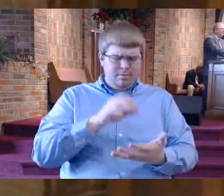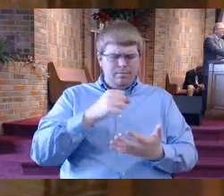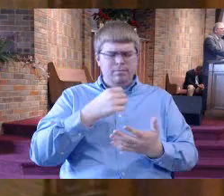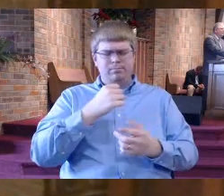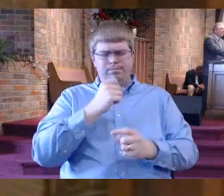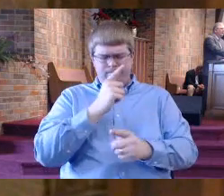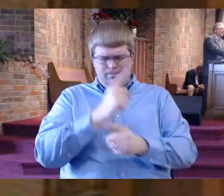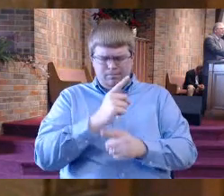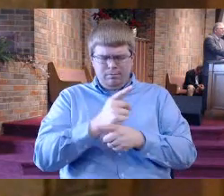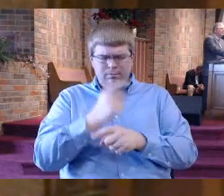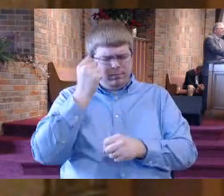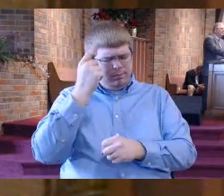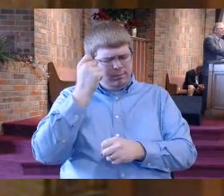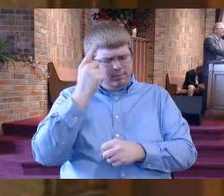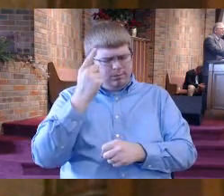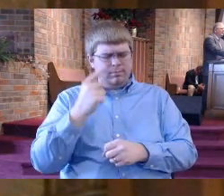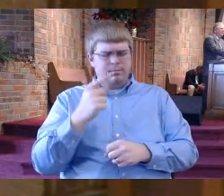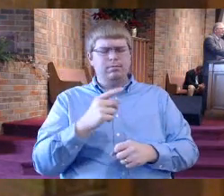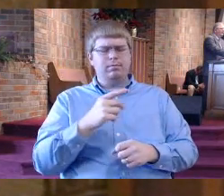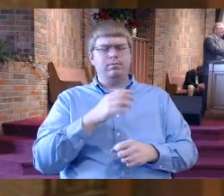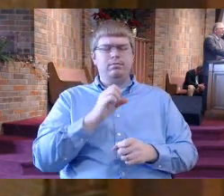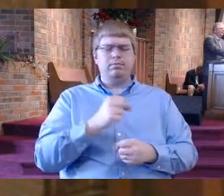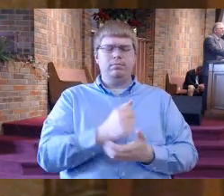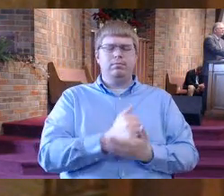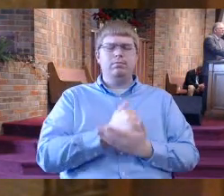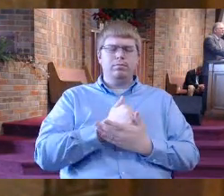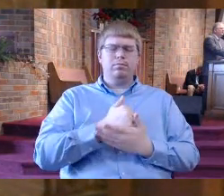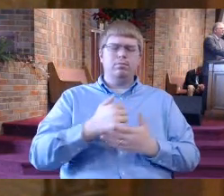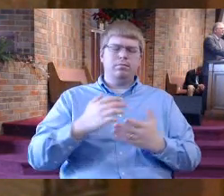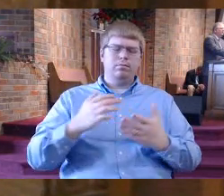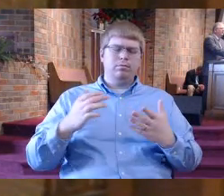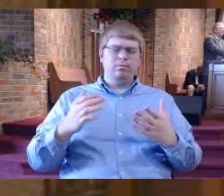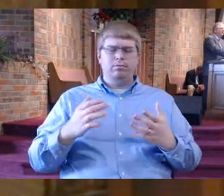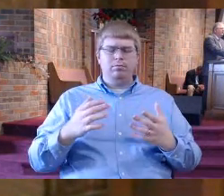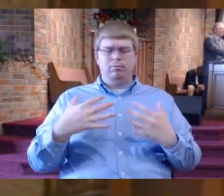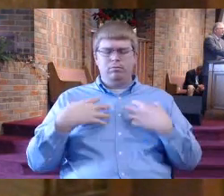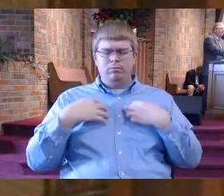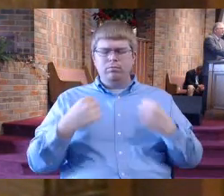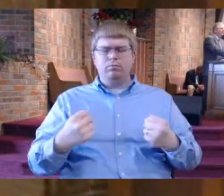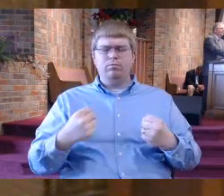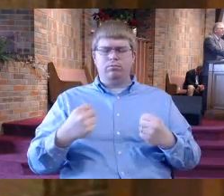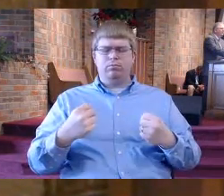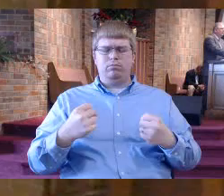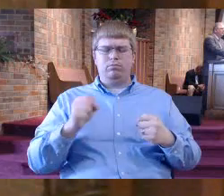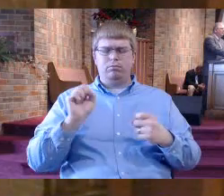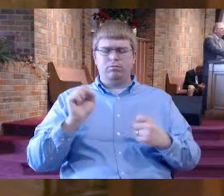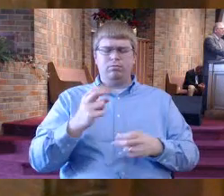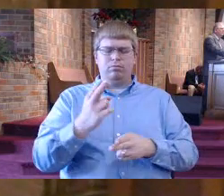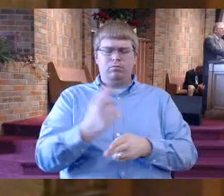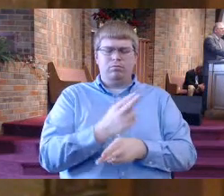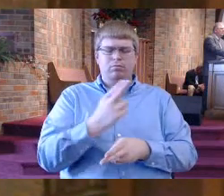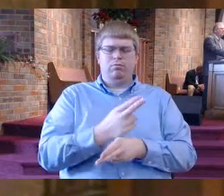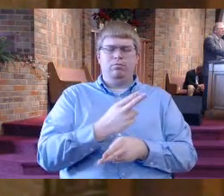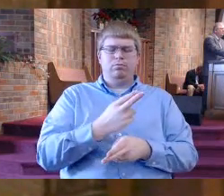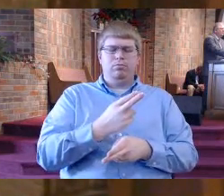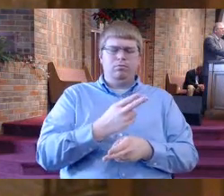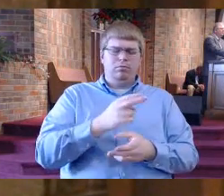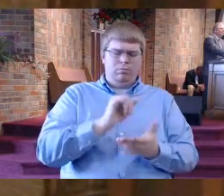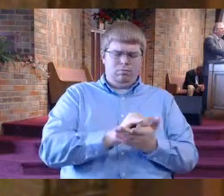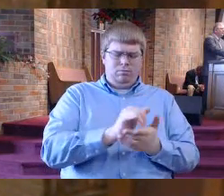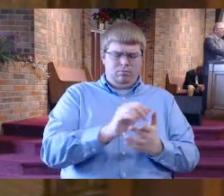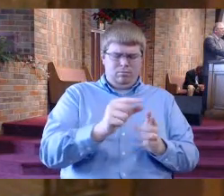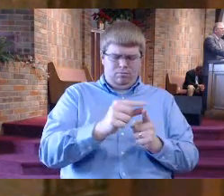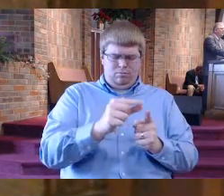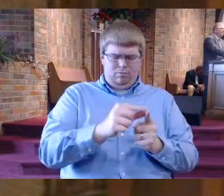understanding, that you will enable us to have the courage to use what you have told us in your word to give